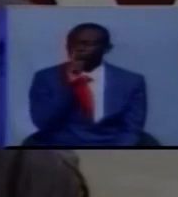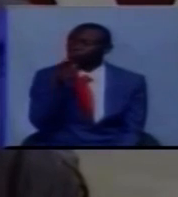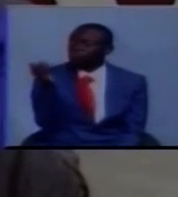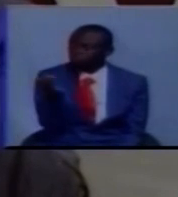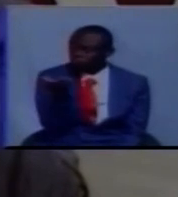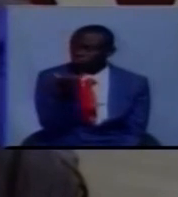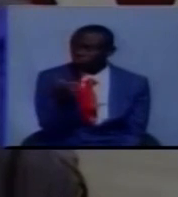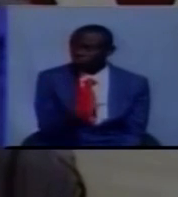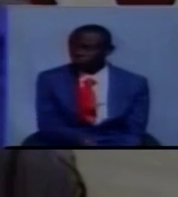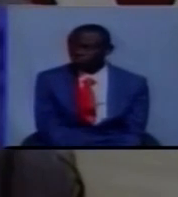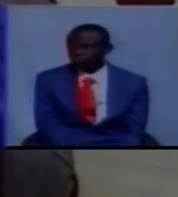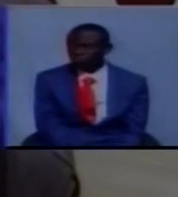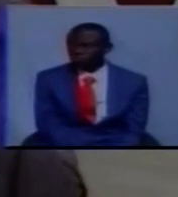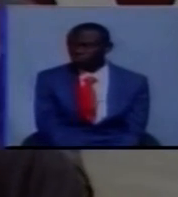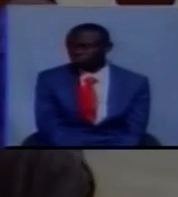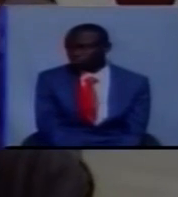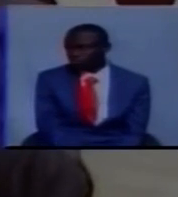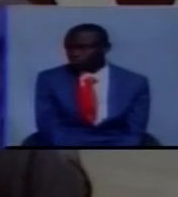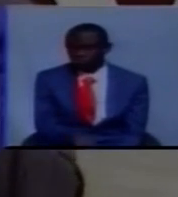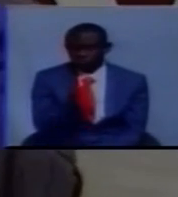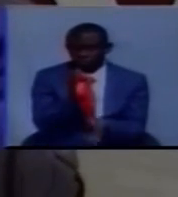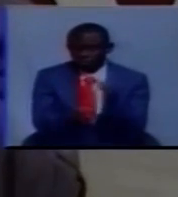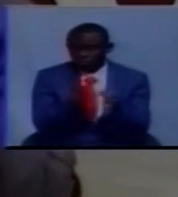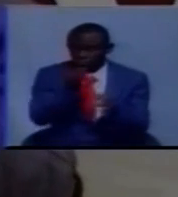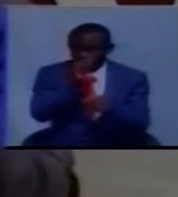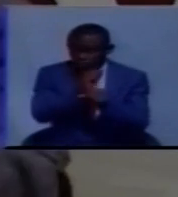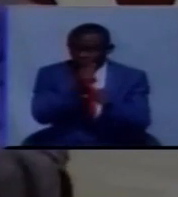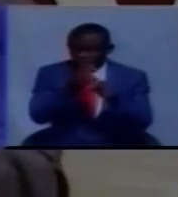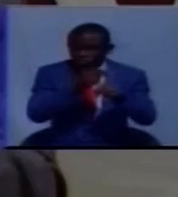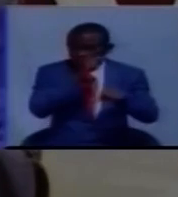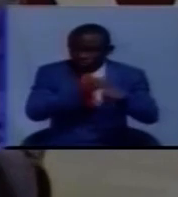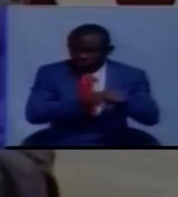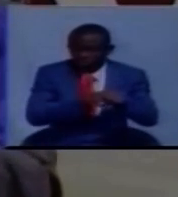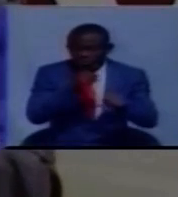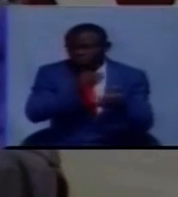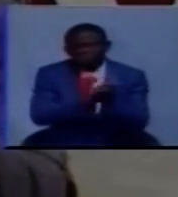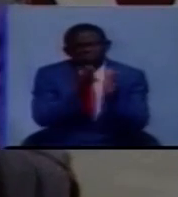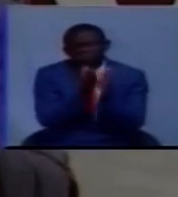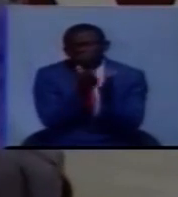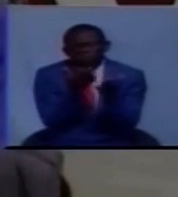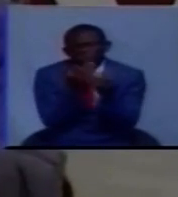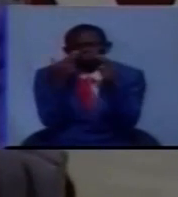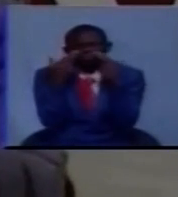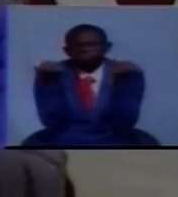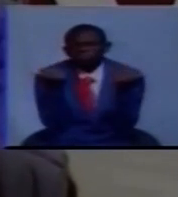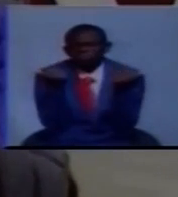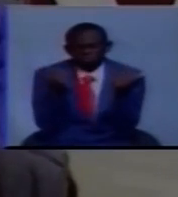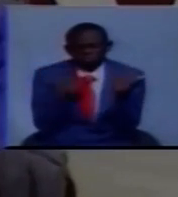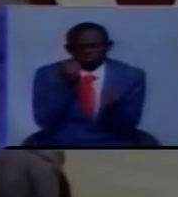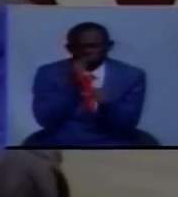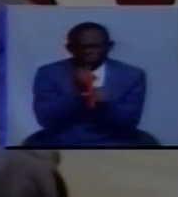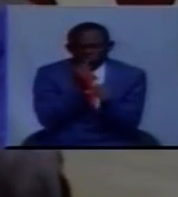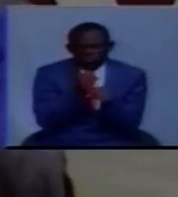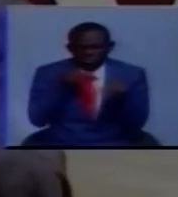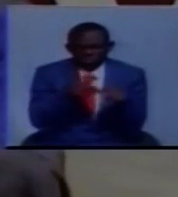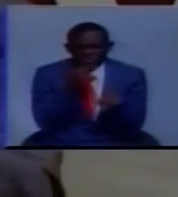If you're on contract, in some cases, well, you know, well, I'm just here for 3 months, why should I break my back?